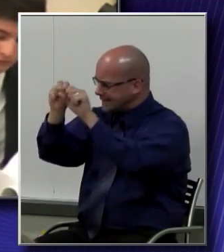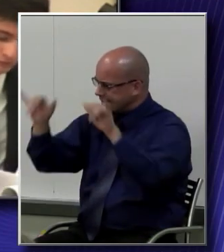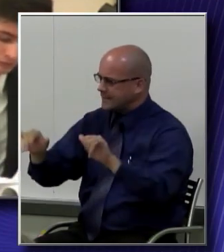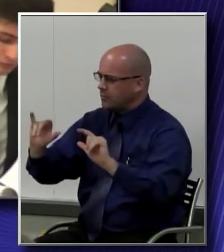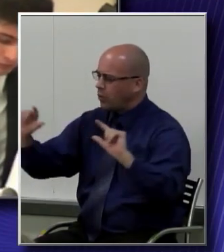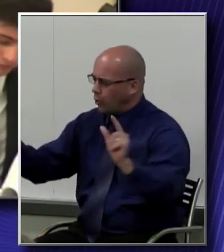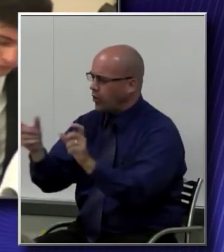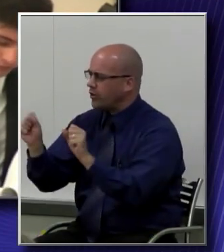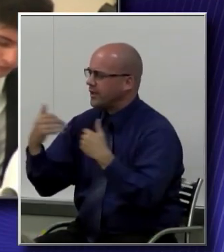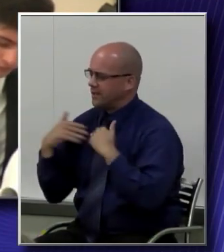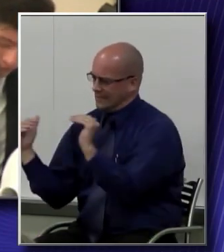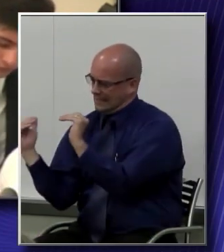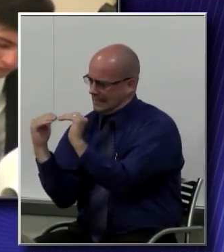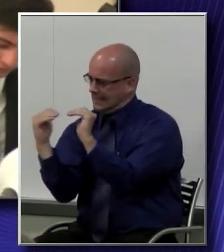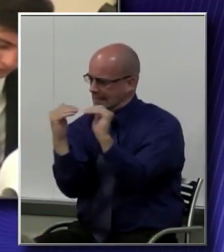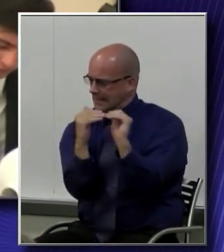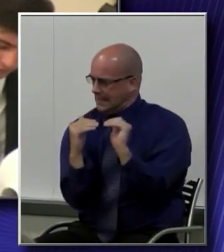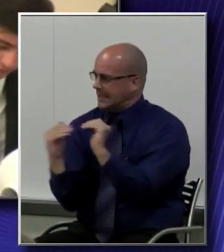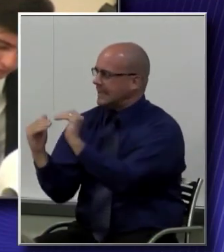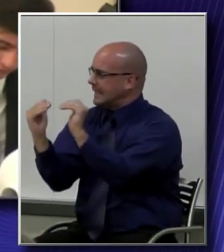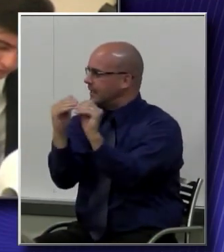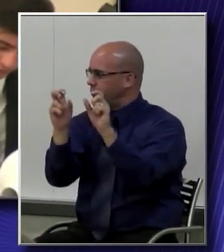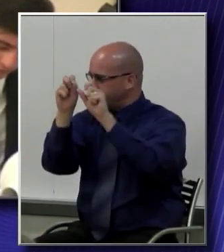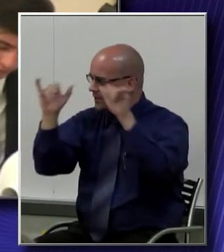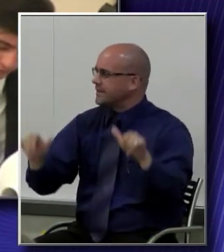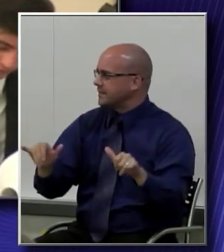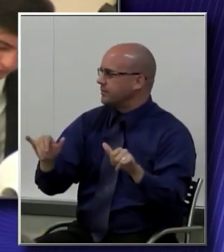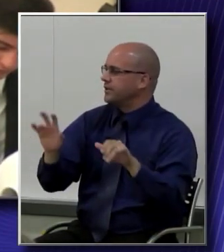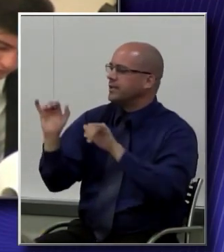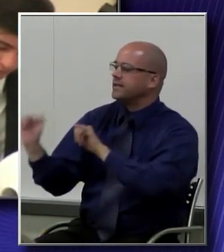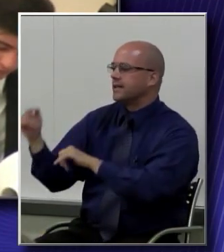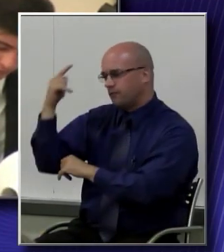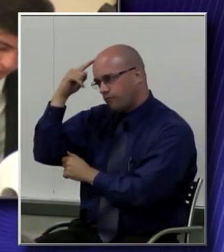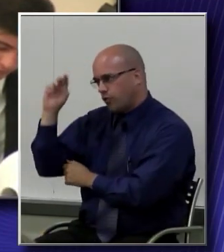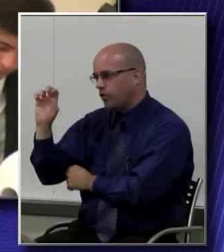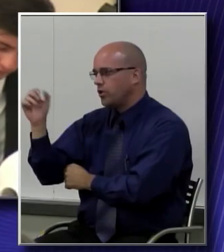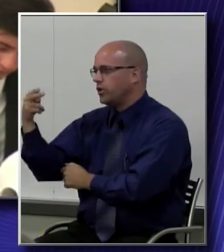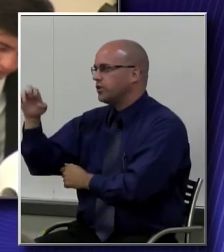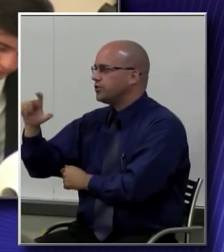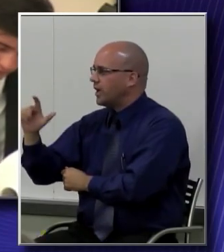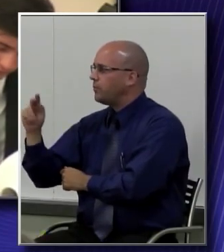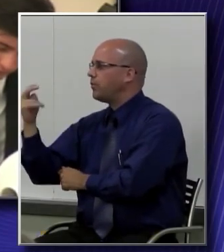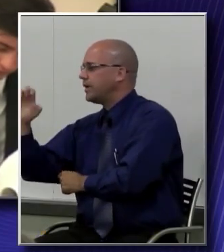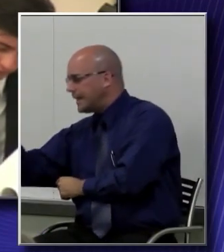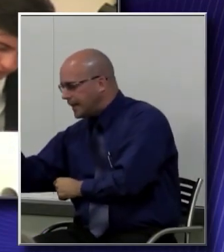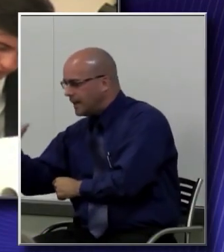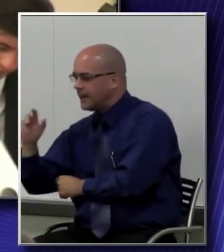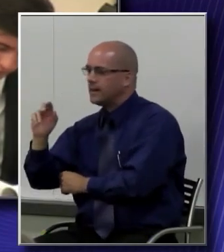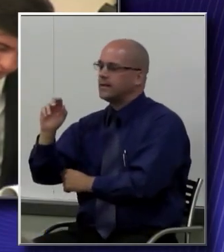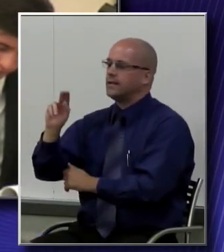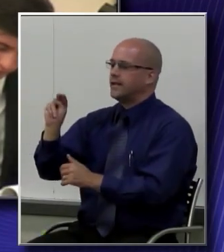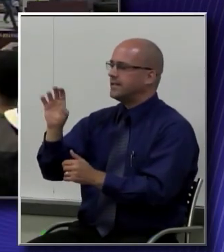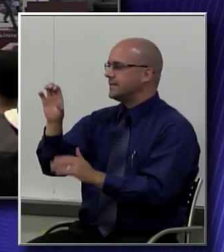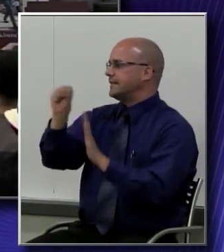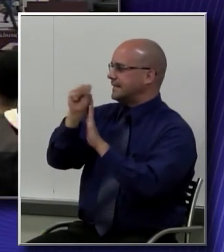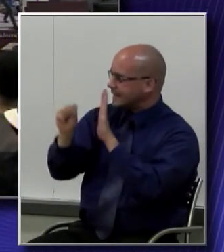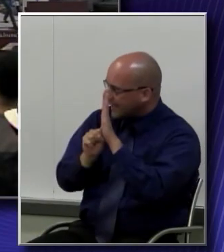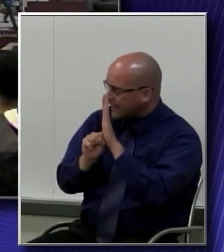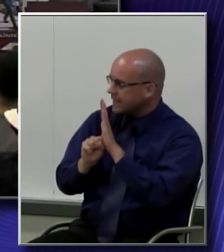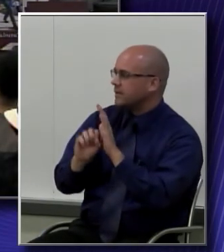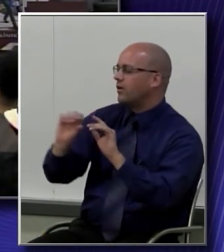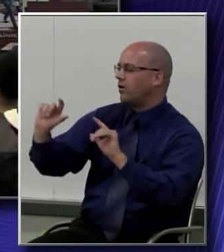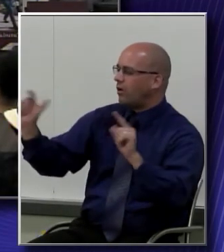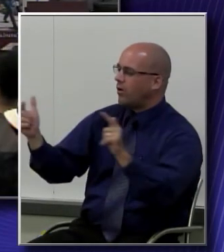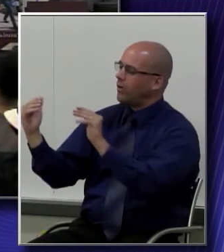and opportunities that UNC Chapel Hill students get, that NC State get, that ECU get. I want every student